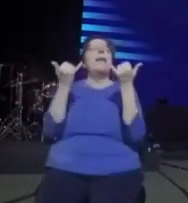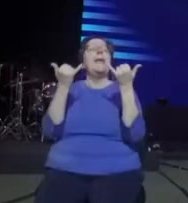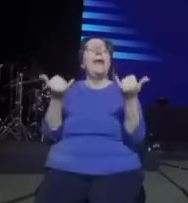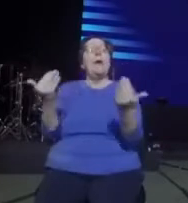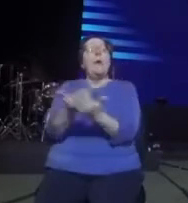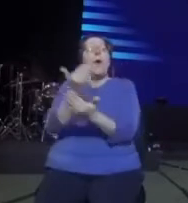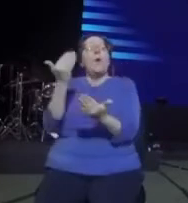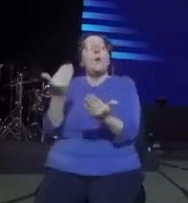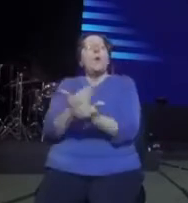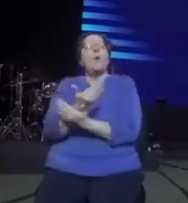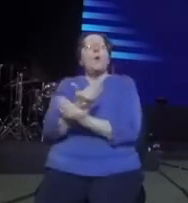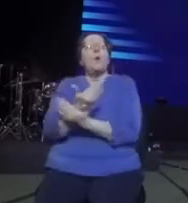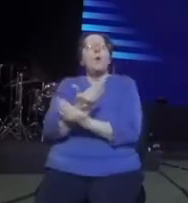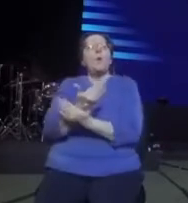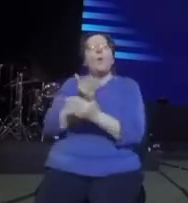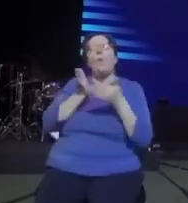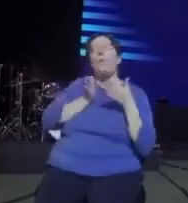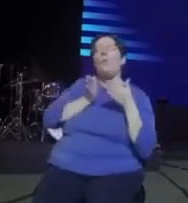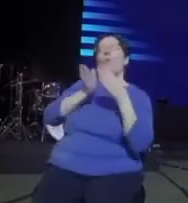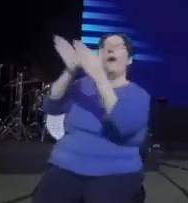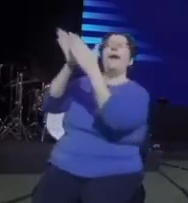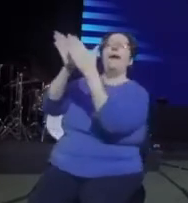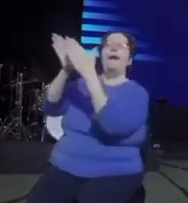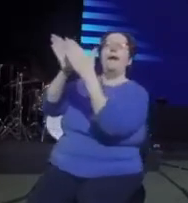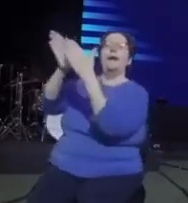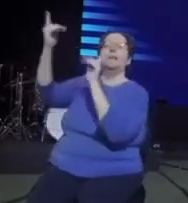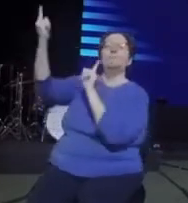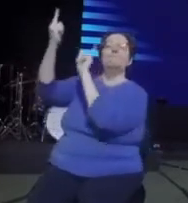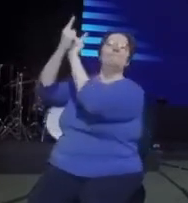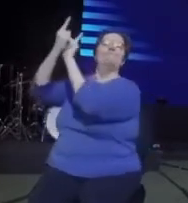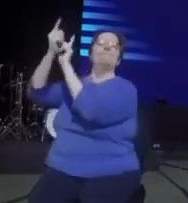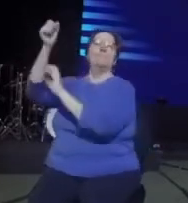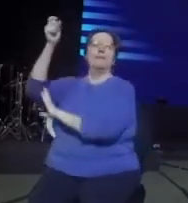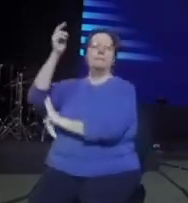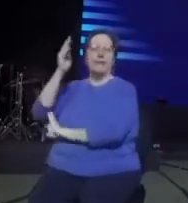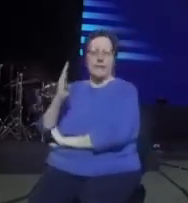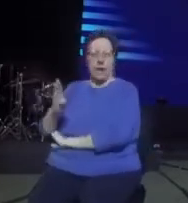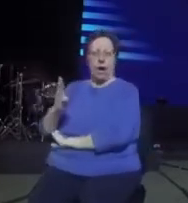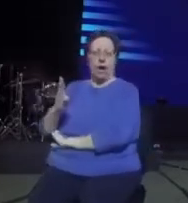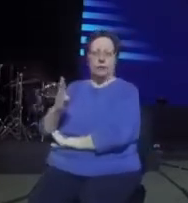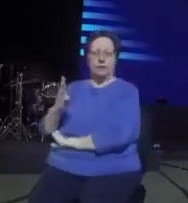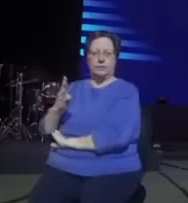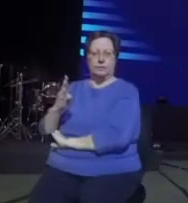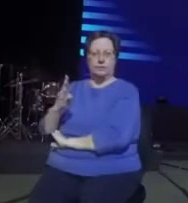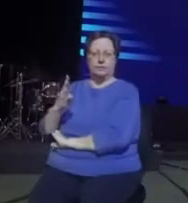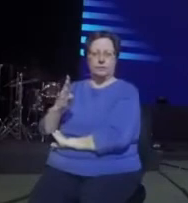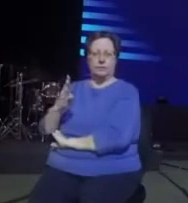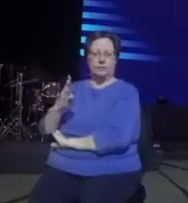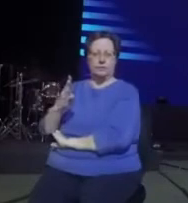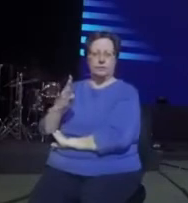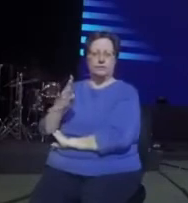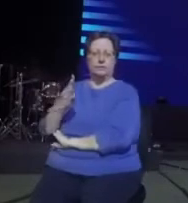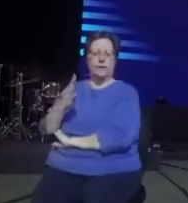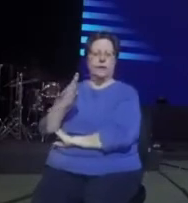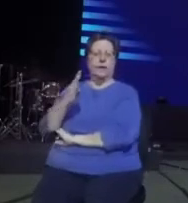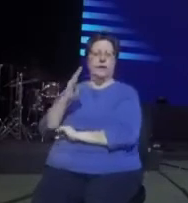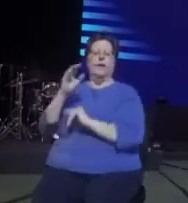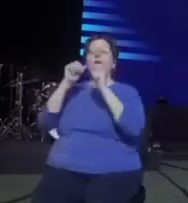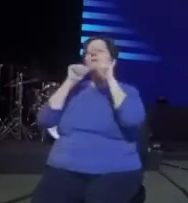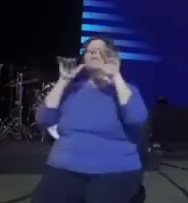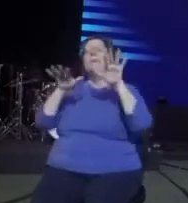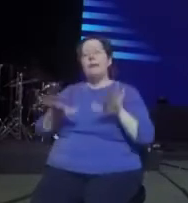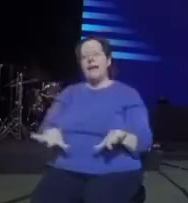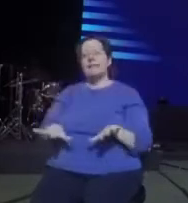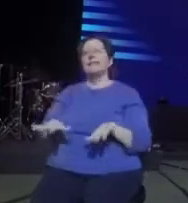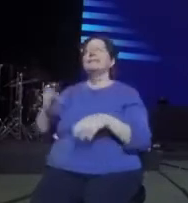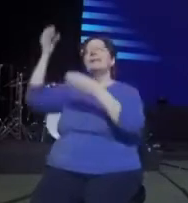new access, if you will, a new avenue to the